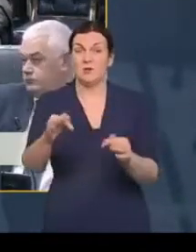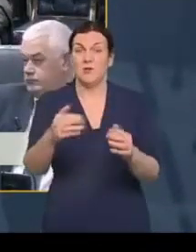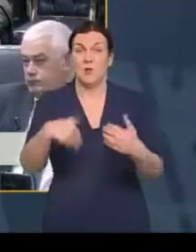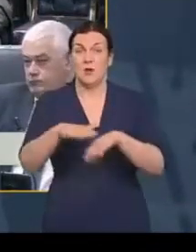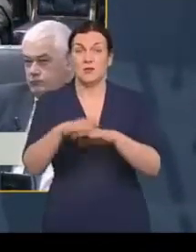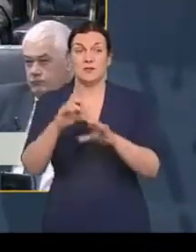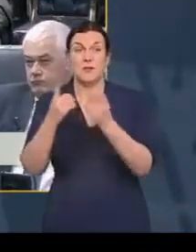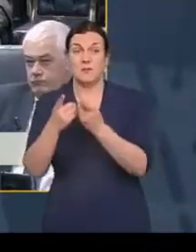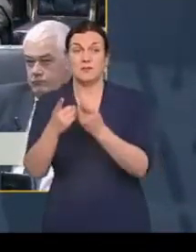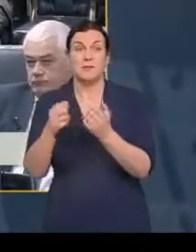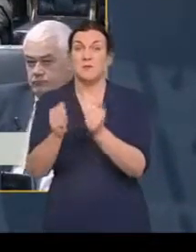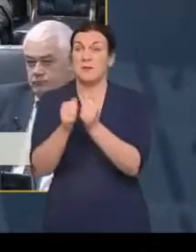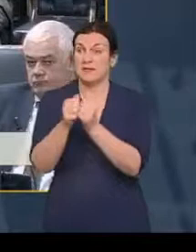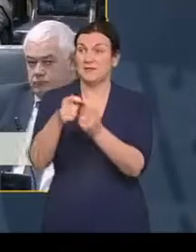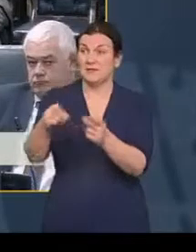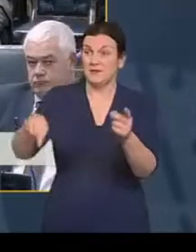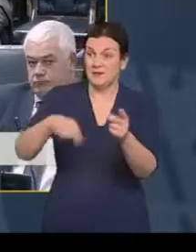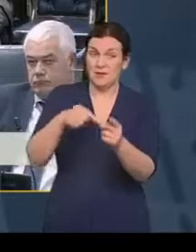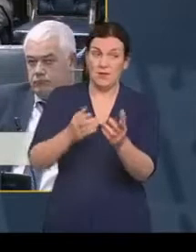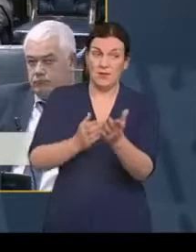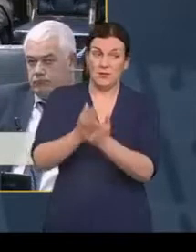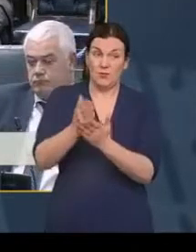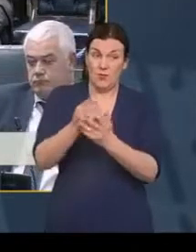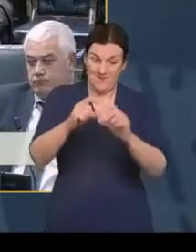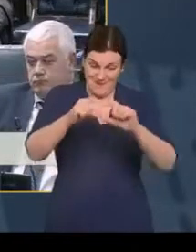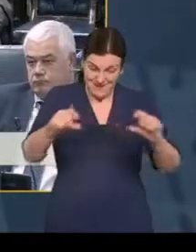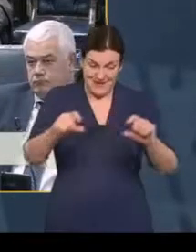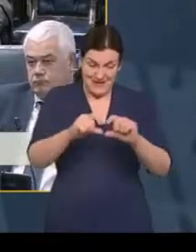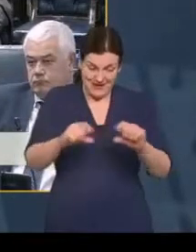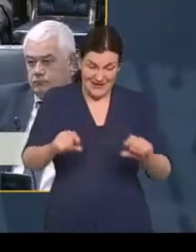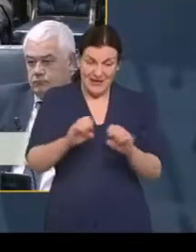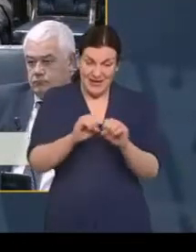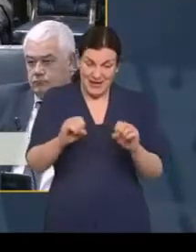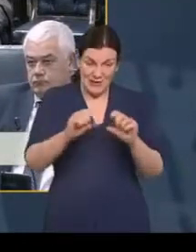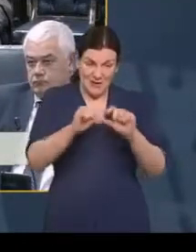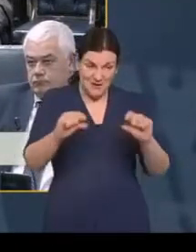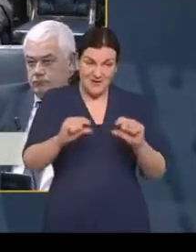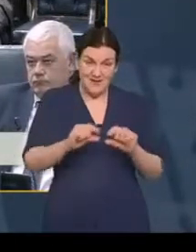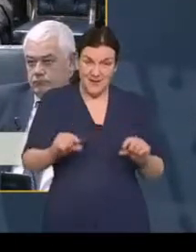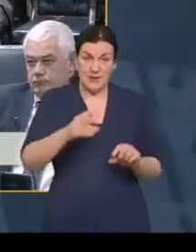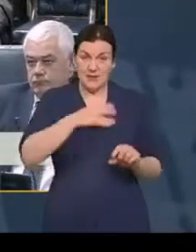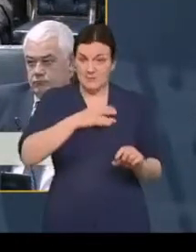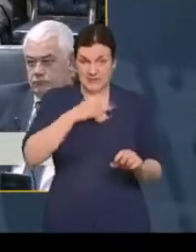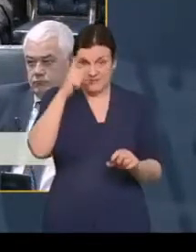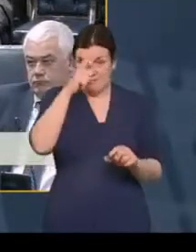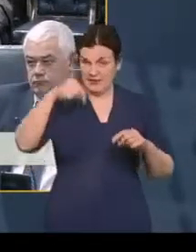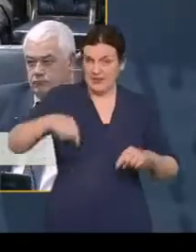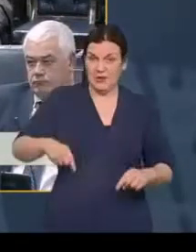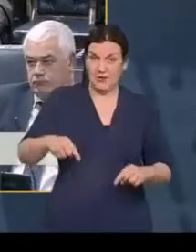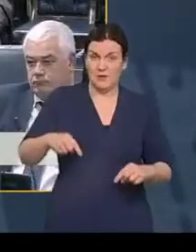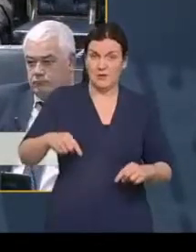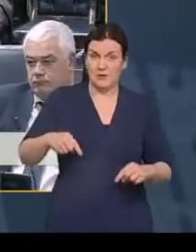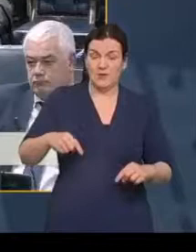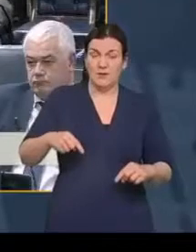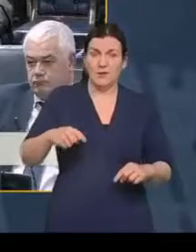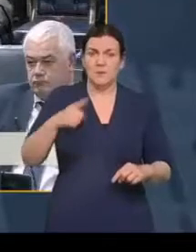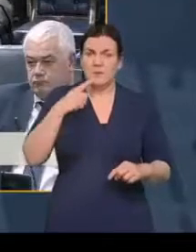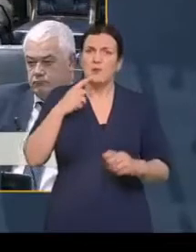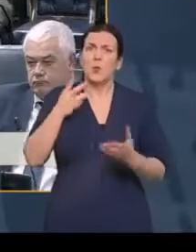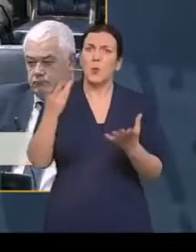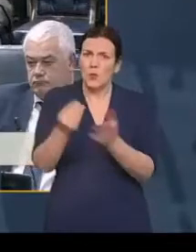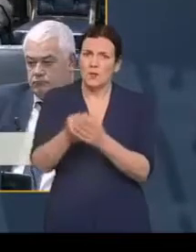had subsequently in the department, where we met with them and we went through the bill line by line. Now, going through committee stage line by line is difficult here, but doing